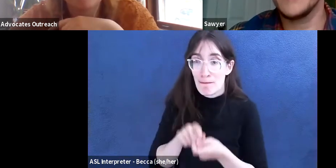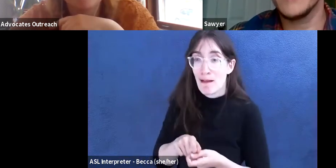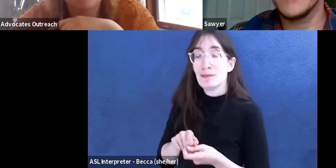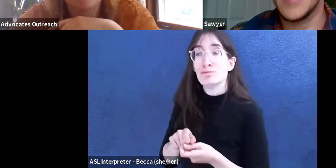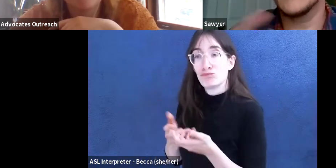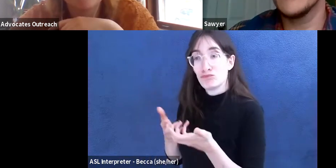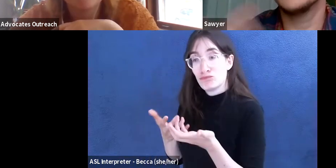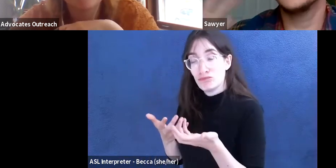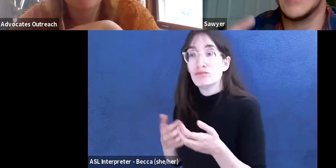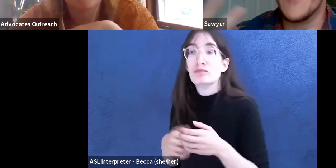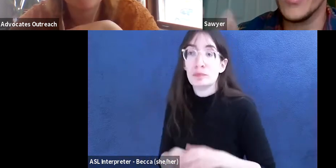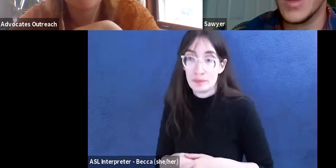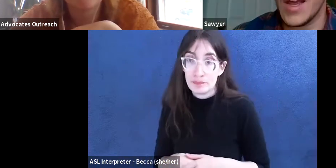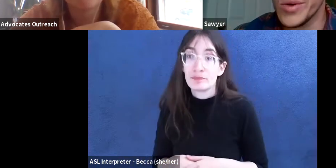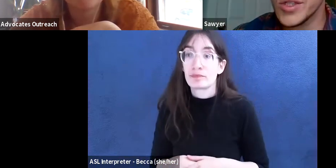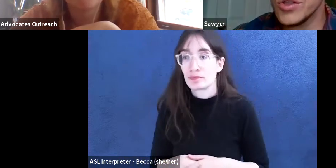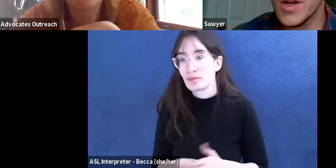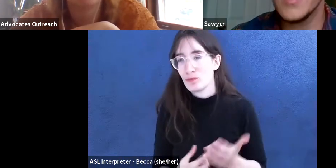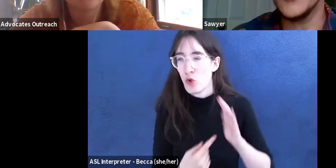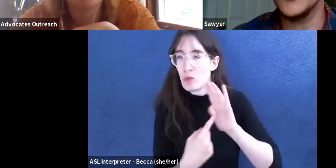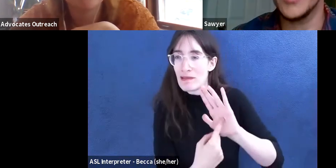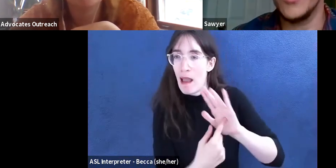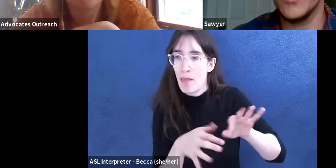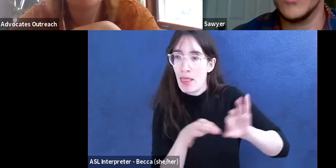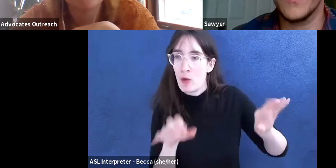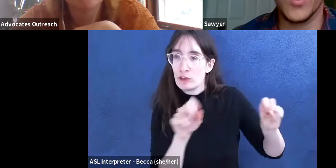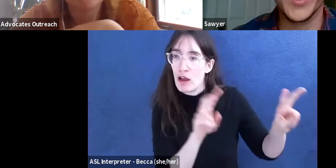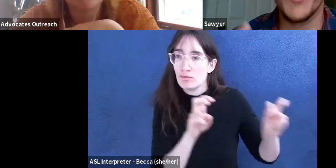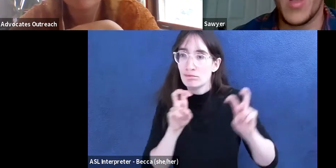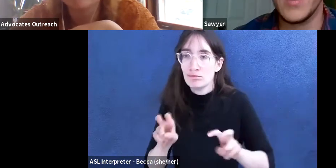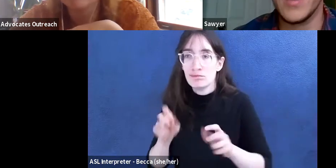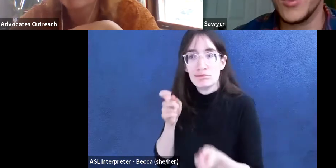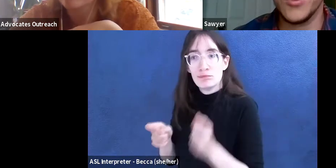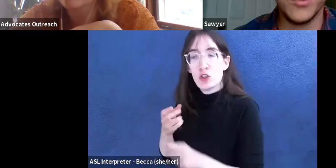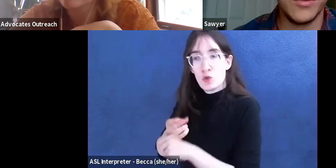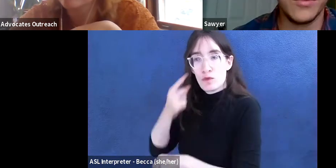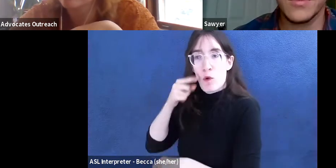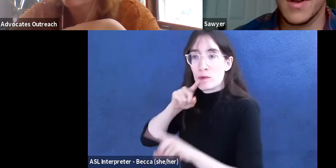is helpful to share that with kids that that's the case.